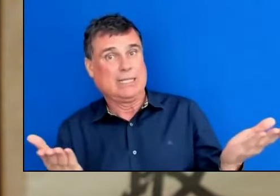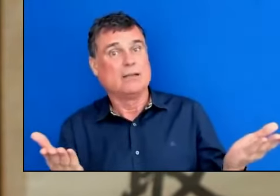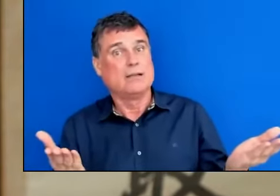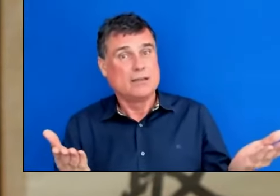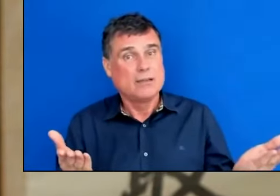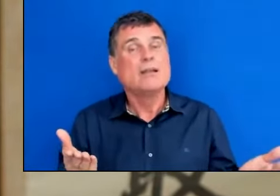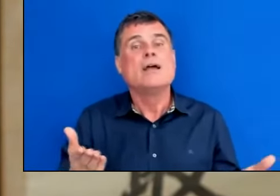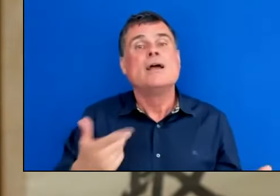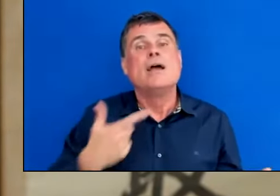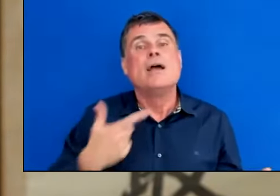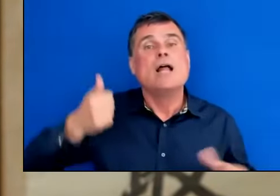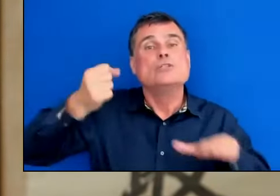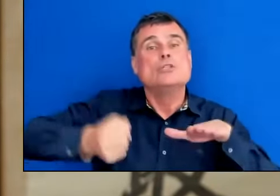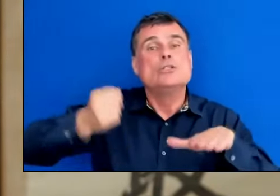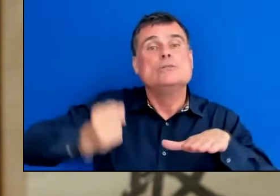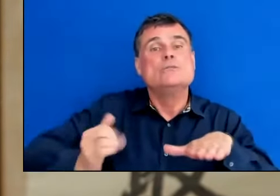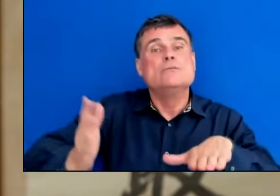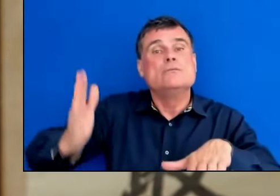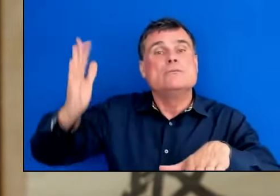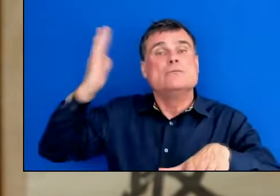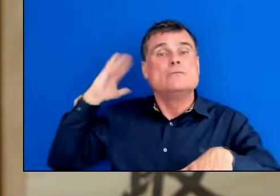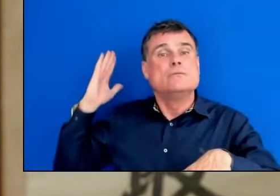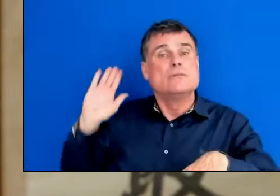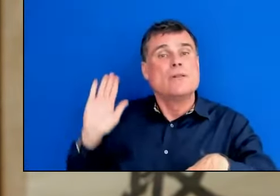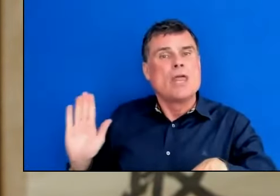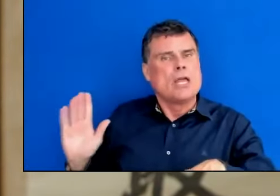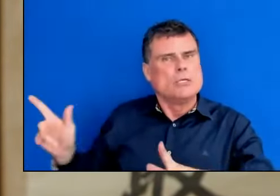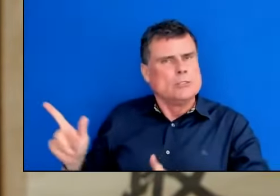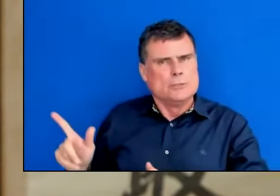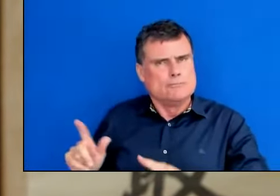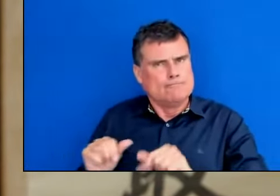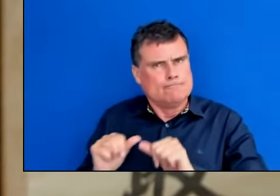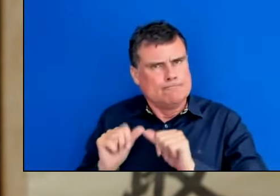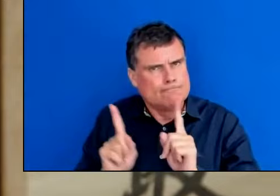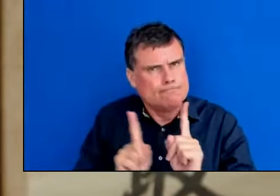you for continuing to walk with us.